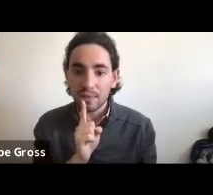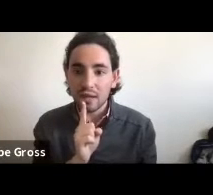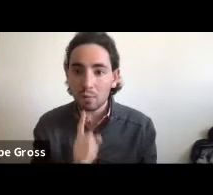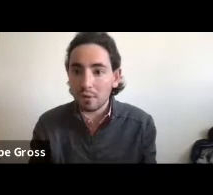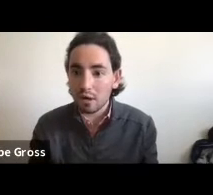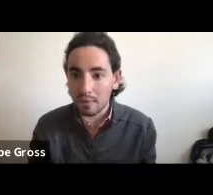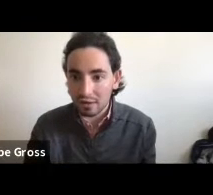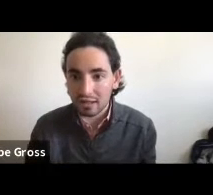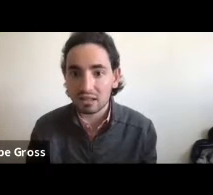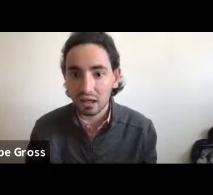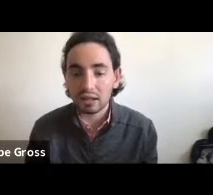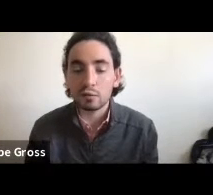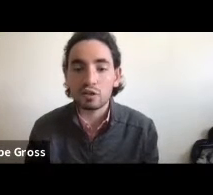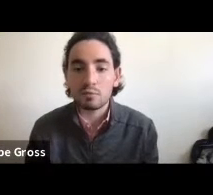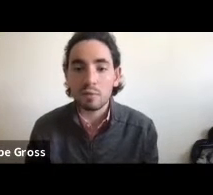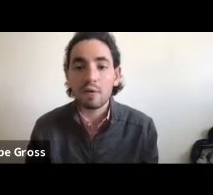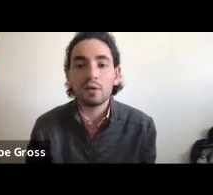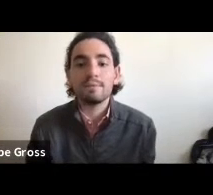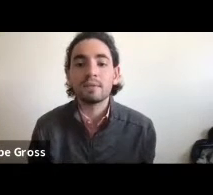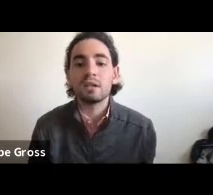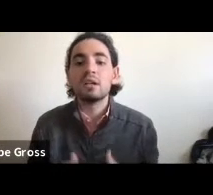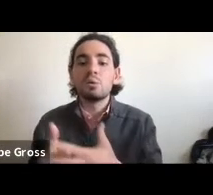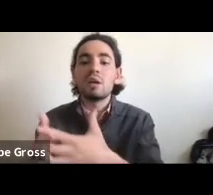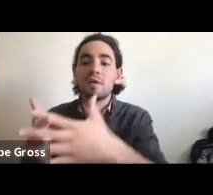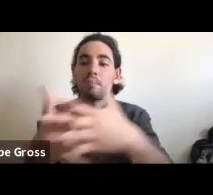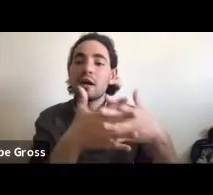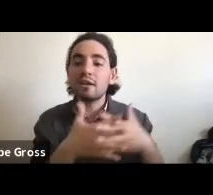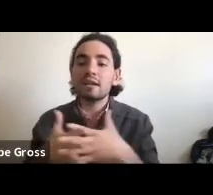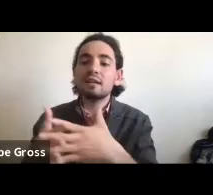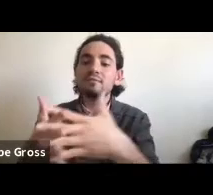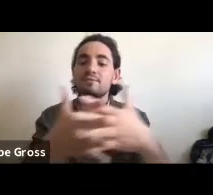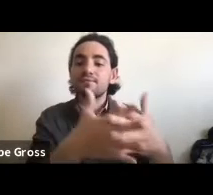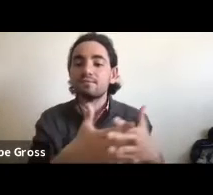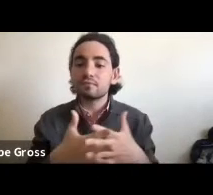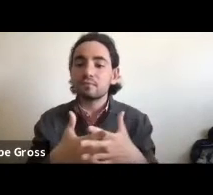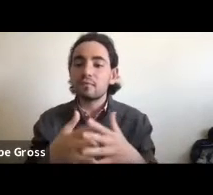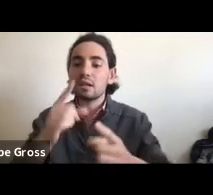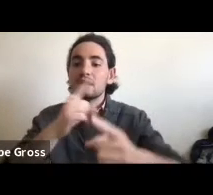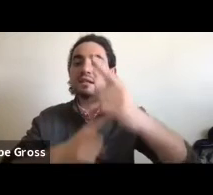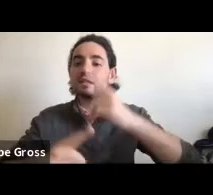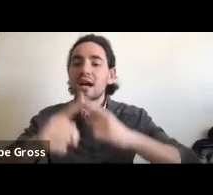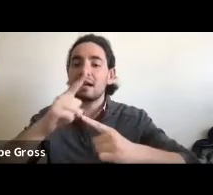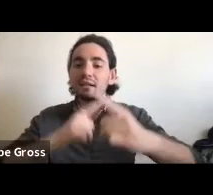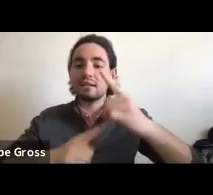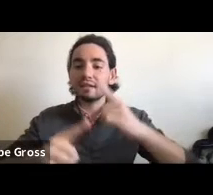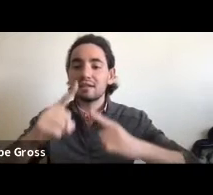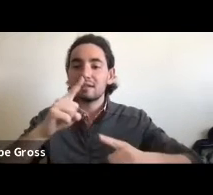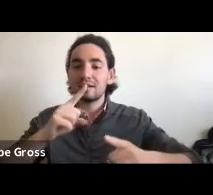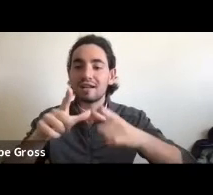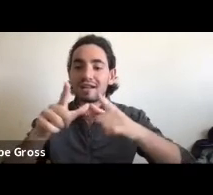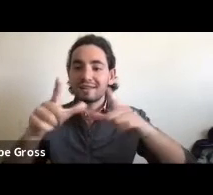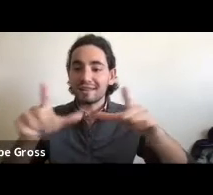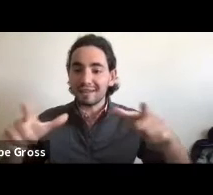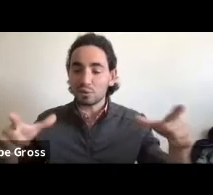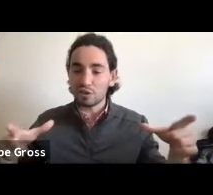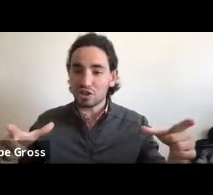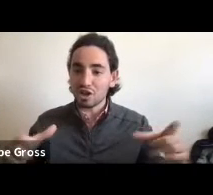your chin for deaf. And what about American Sign Language? Remember that one? We have American